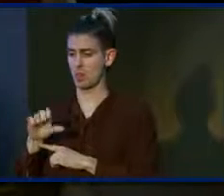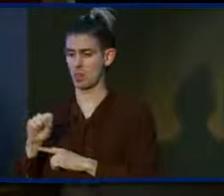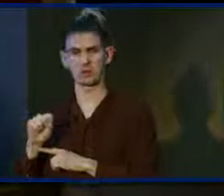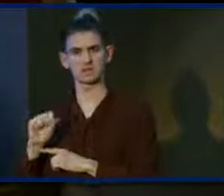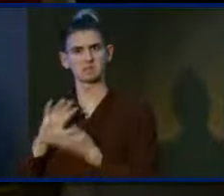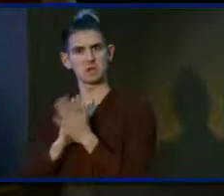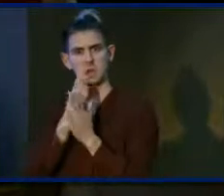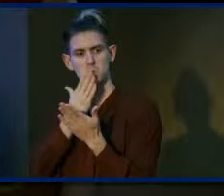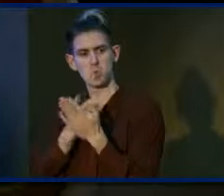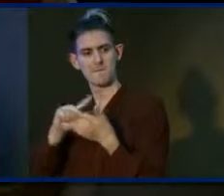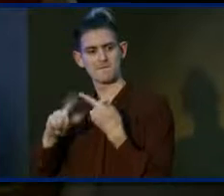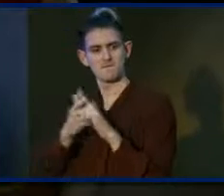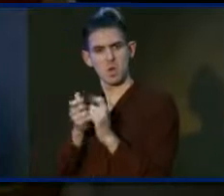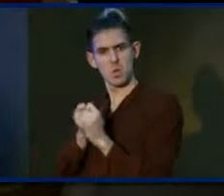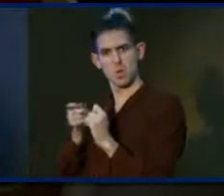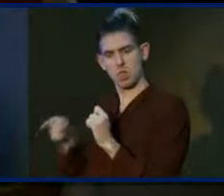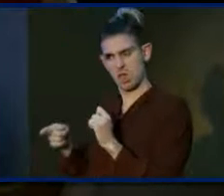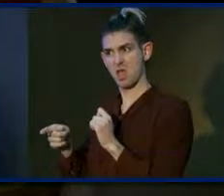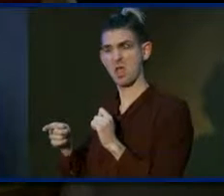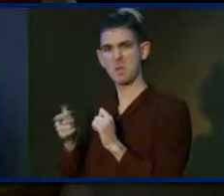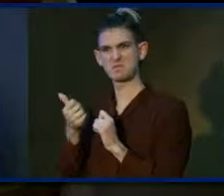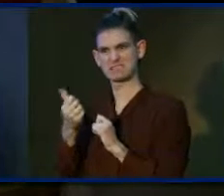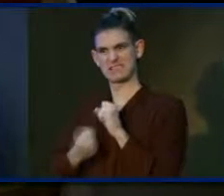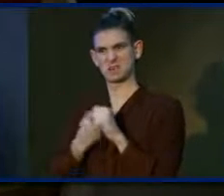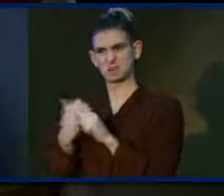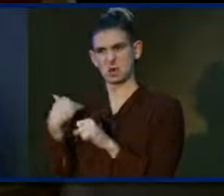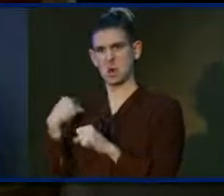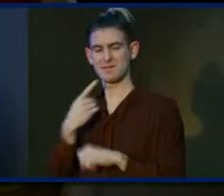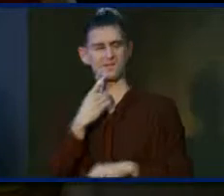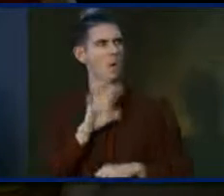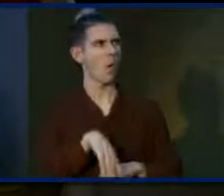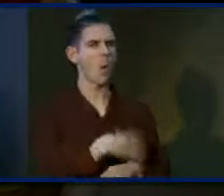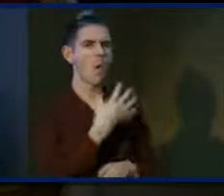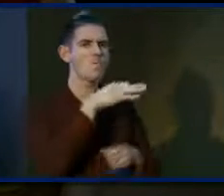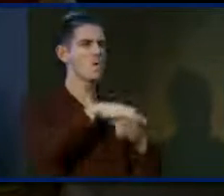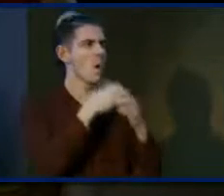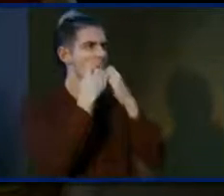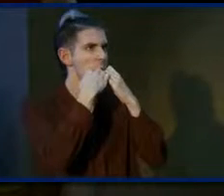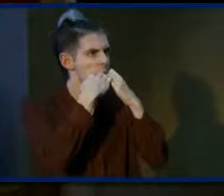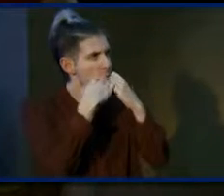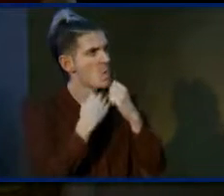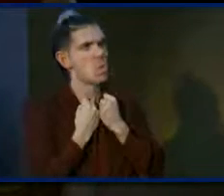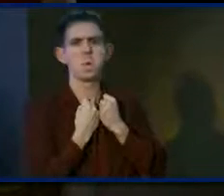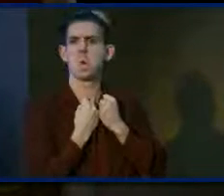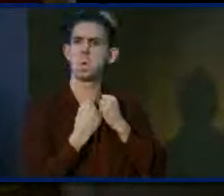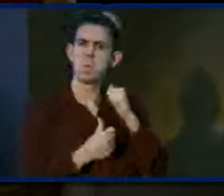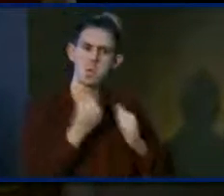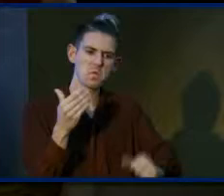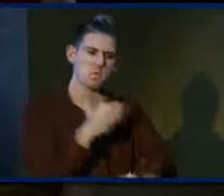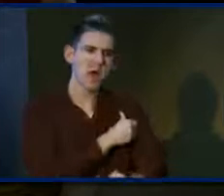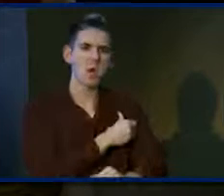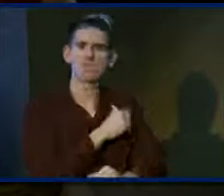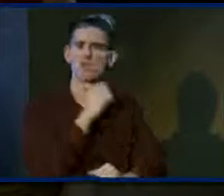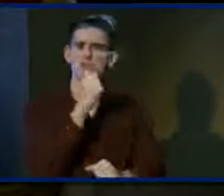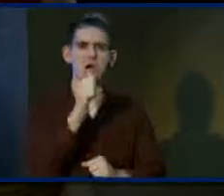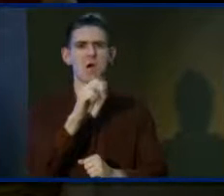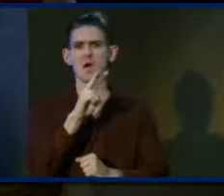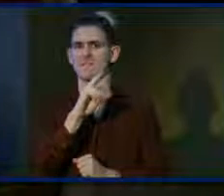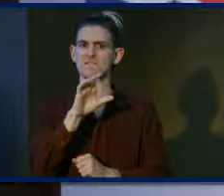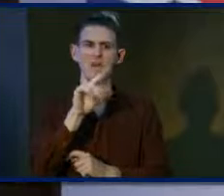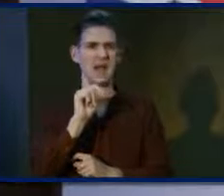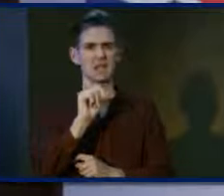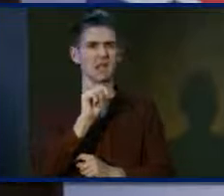said, "My dear friends, your vote is precious, sacred. It's the most powerful nonviolent tool we have to create a more perfect